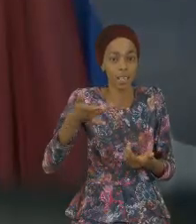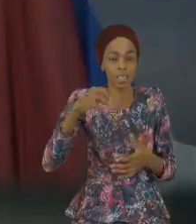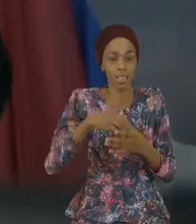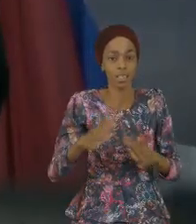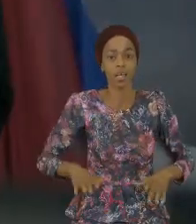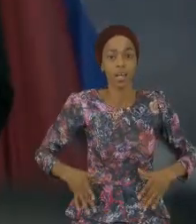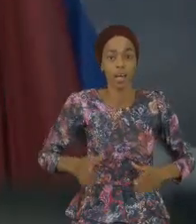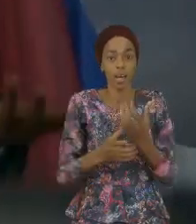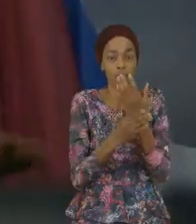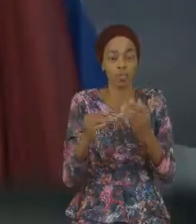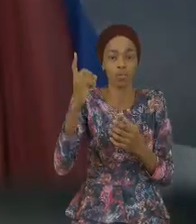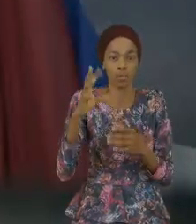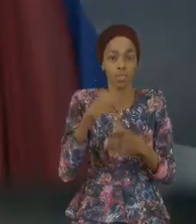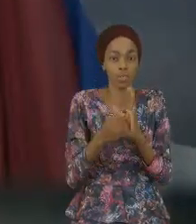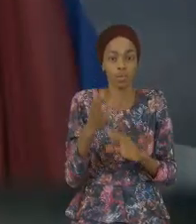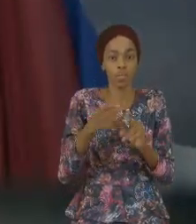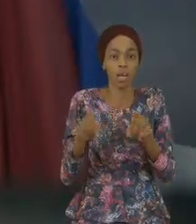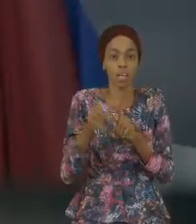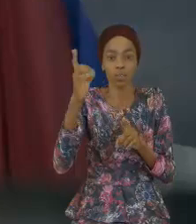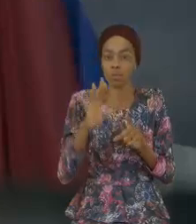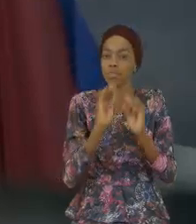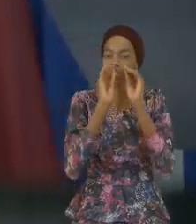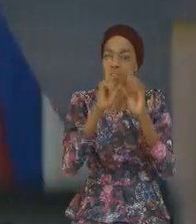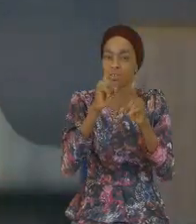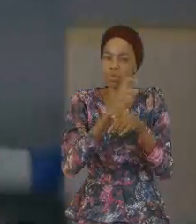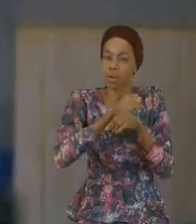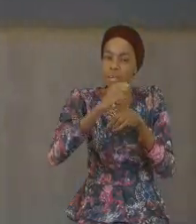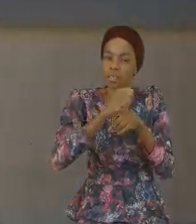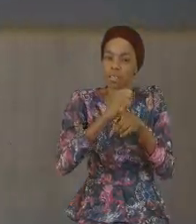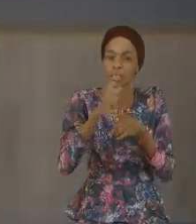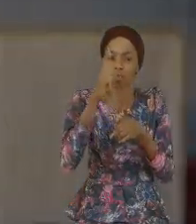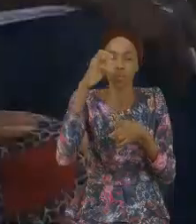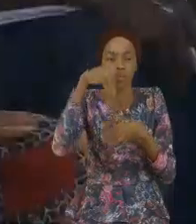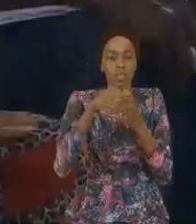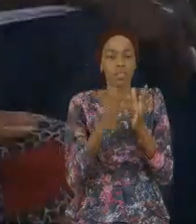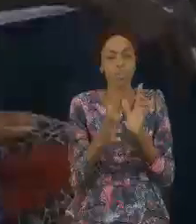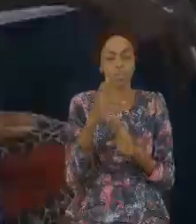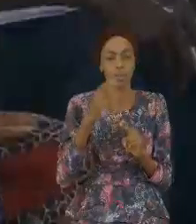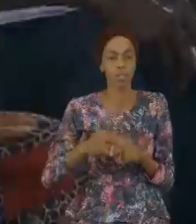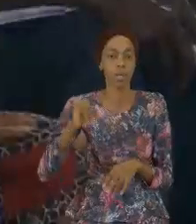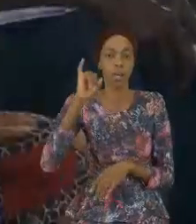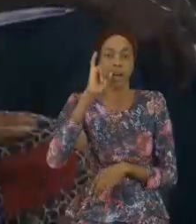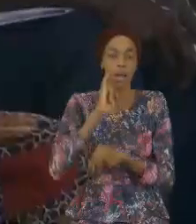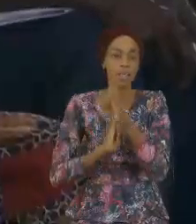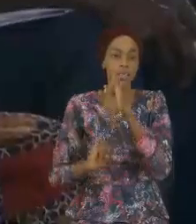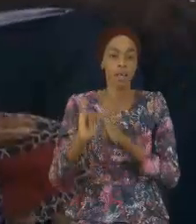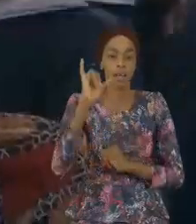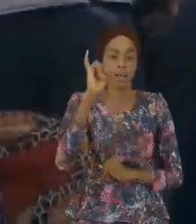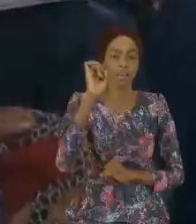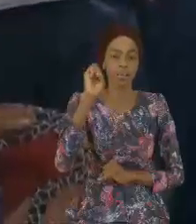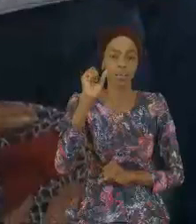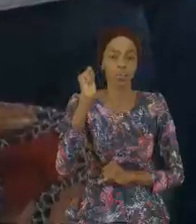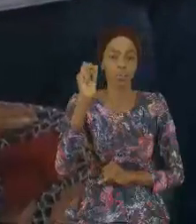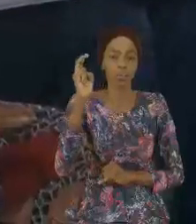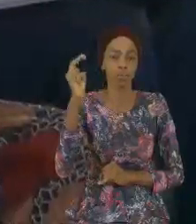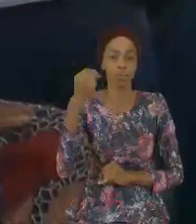he's teaching you and transforming you and training you in Jesus' name. Isaiah chapter 43, and you're